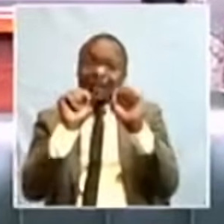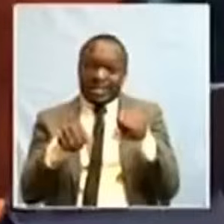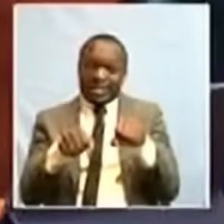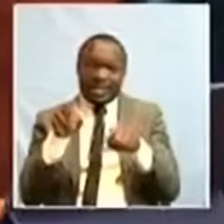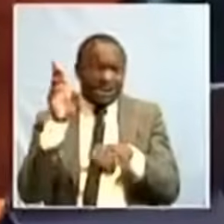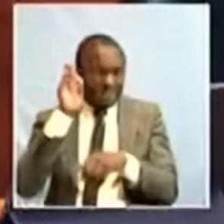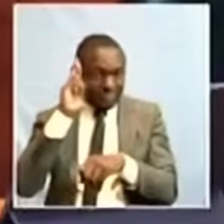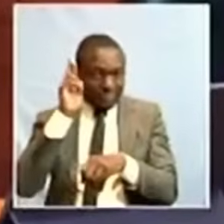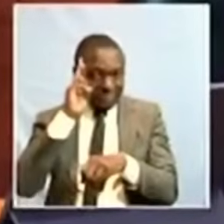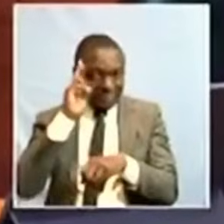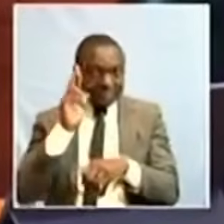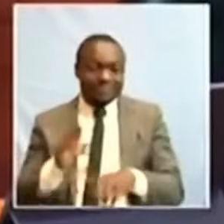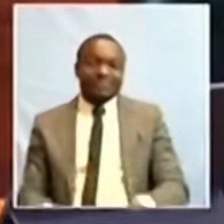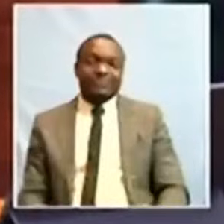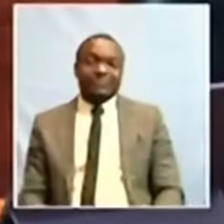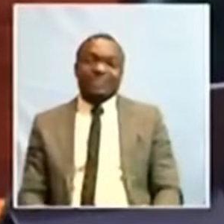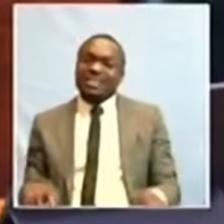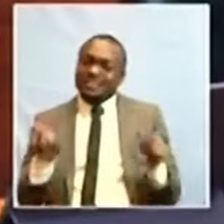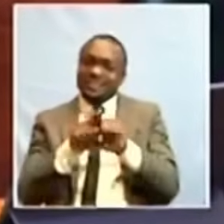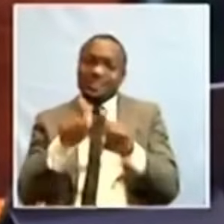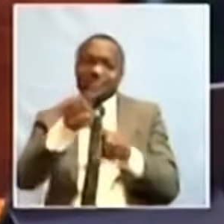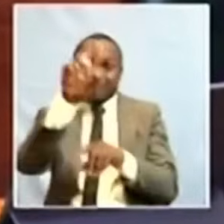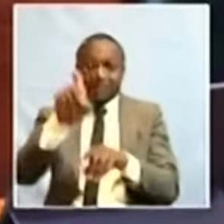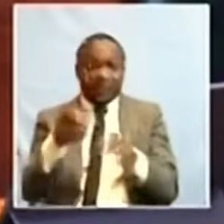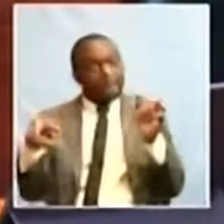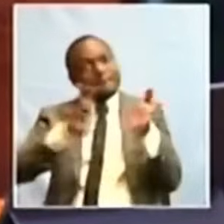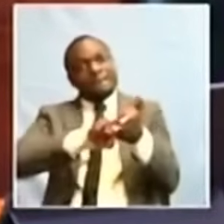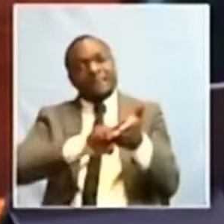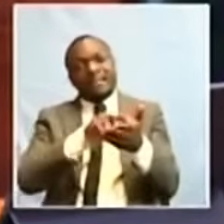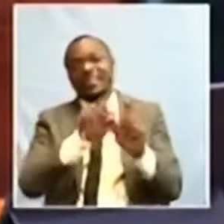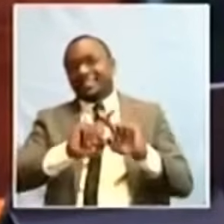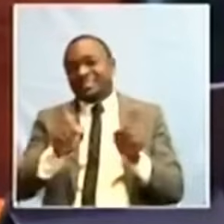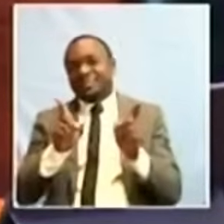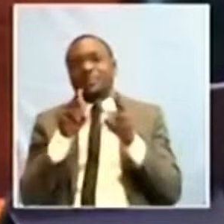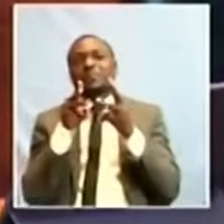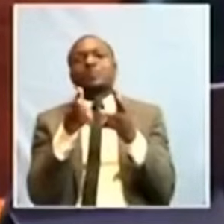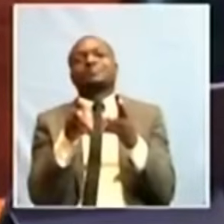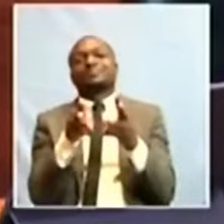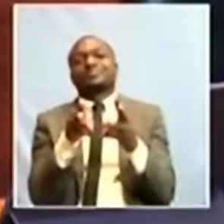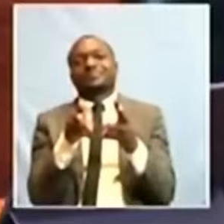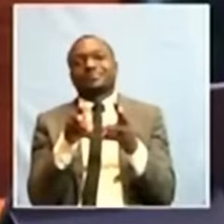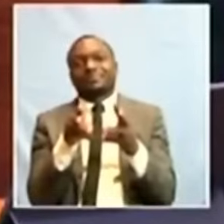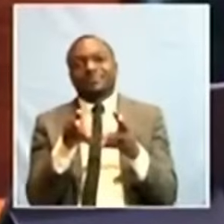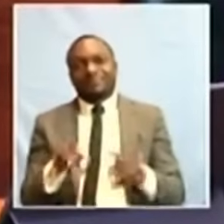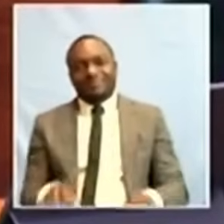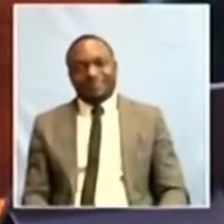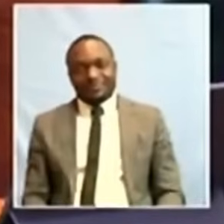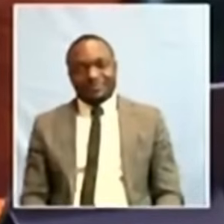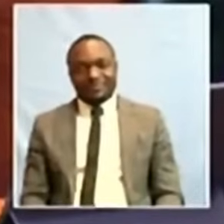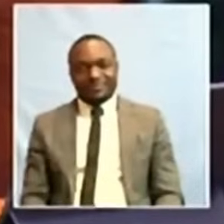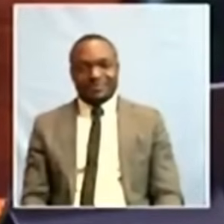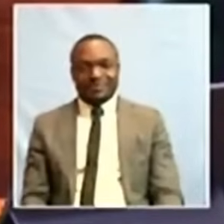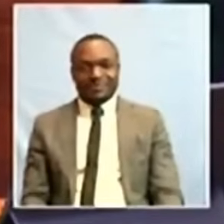recall. Same question repeated in a different way.